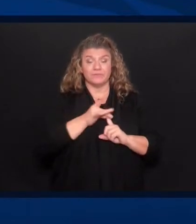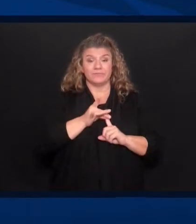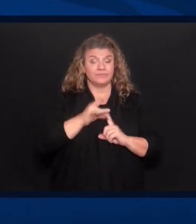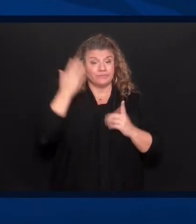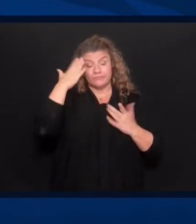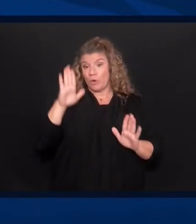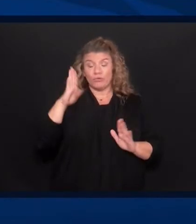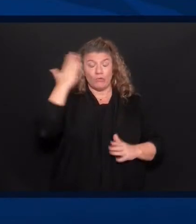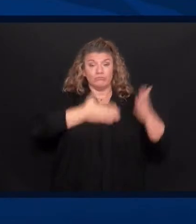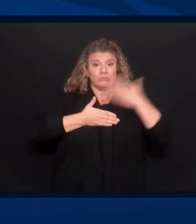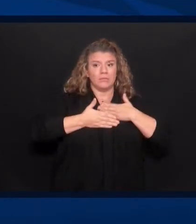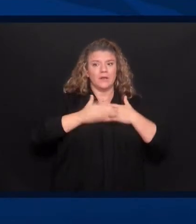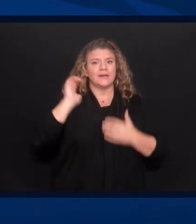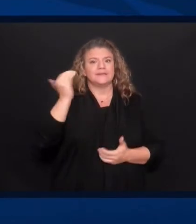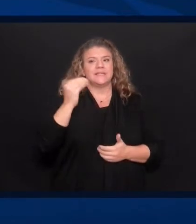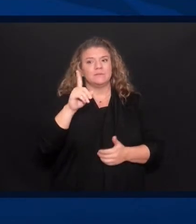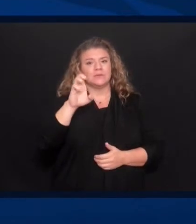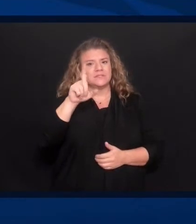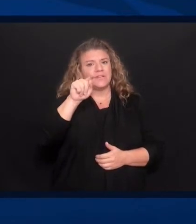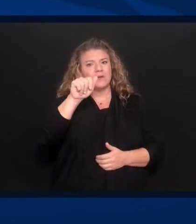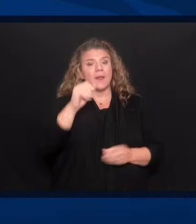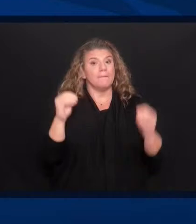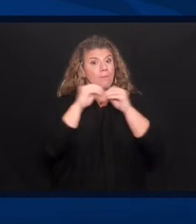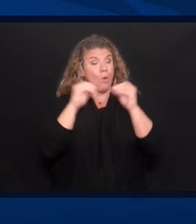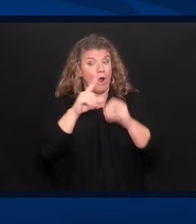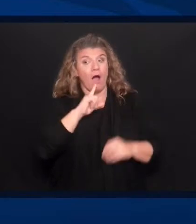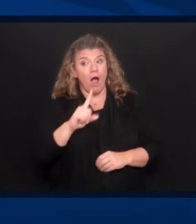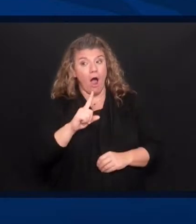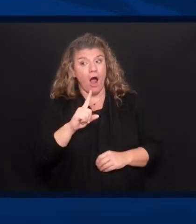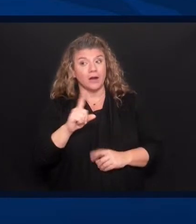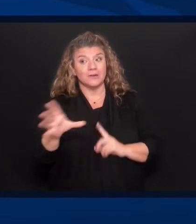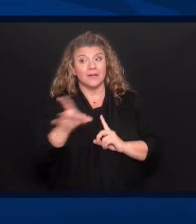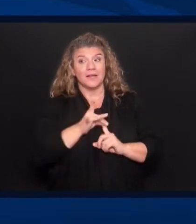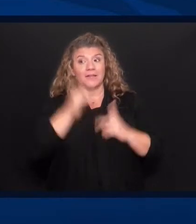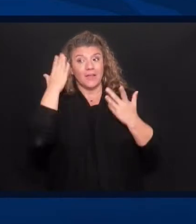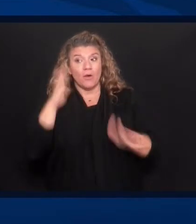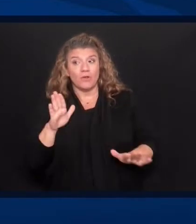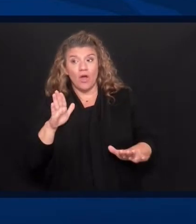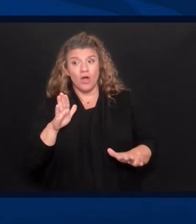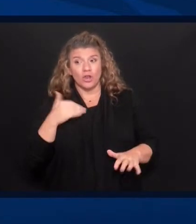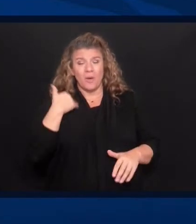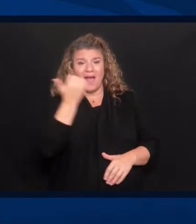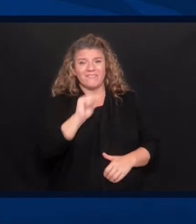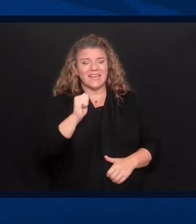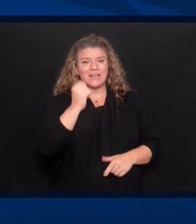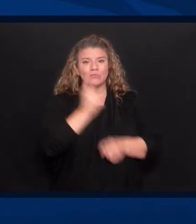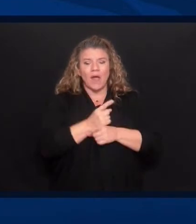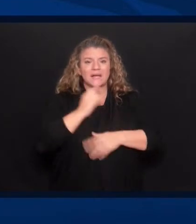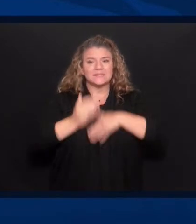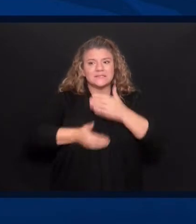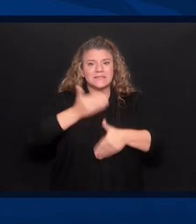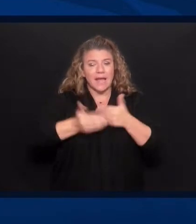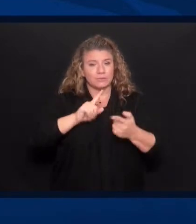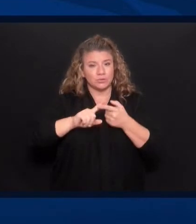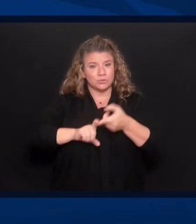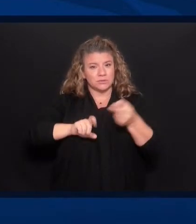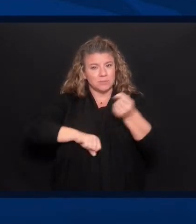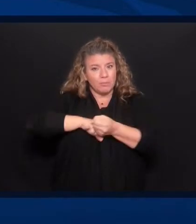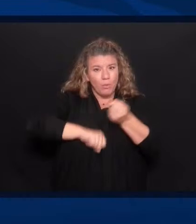more people are symptomatic. Are there any stats to back that up? And would there be, are